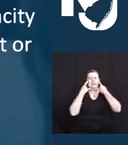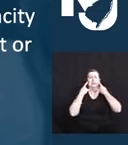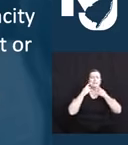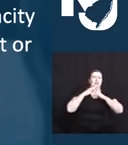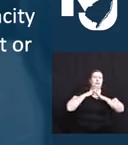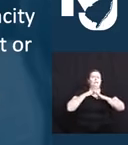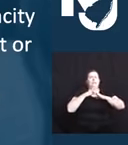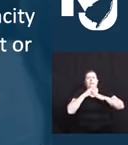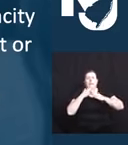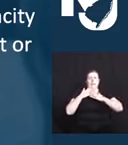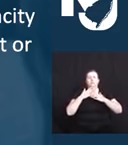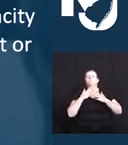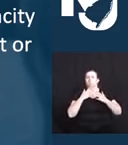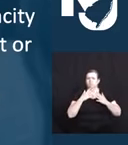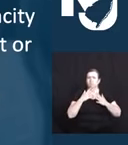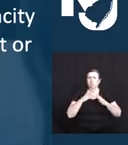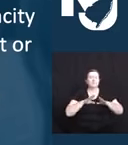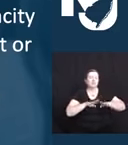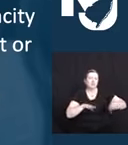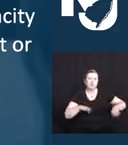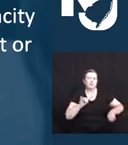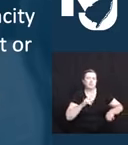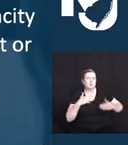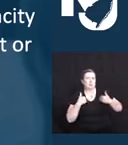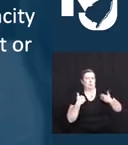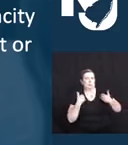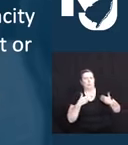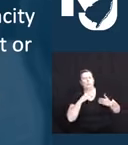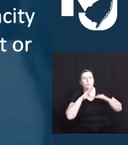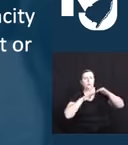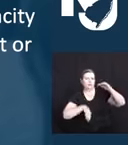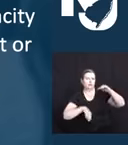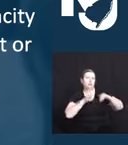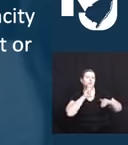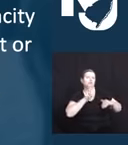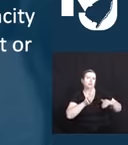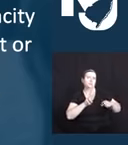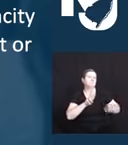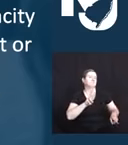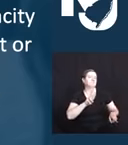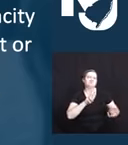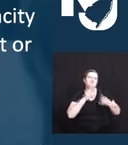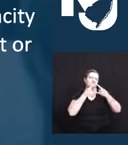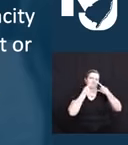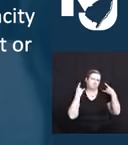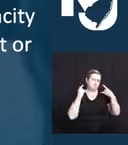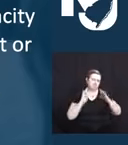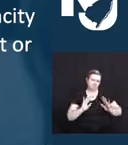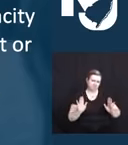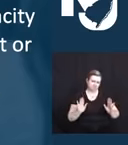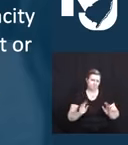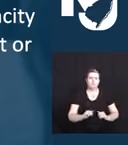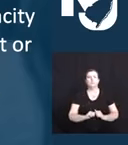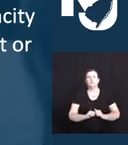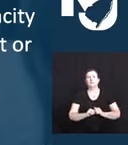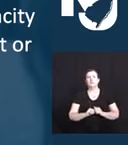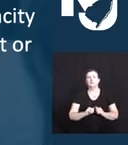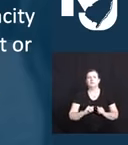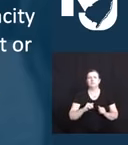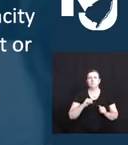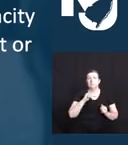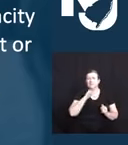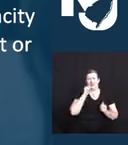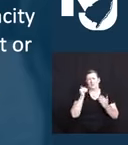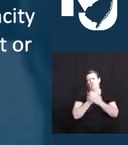and children under 2 years old. And Judy, that's the same guidance we've had every step of the way. So there's nothing, no new wrinkles in